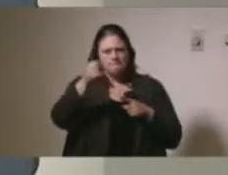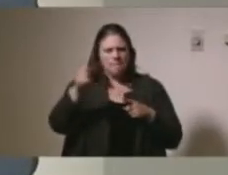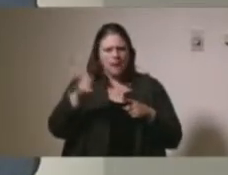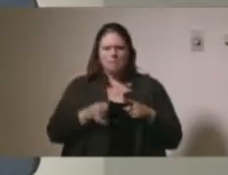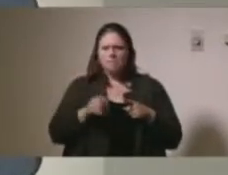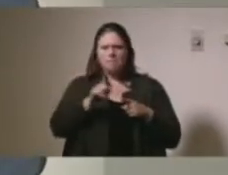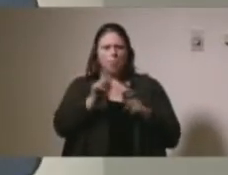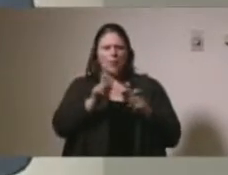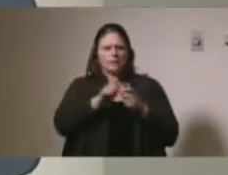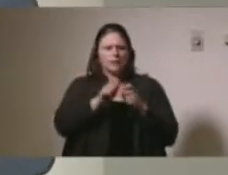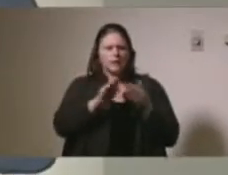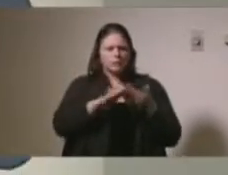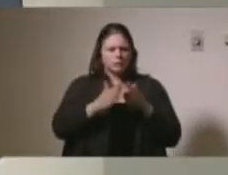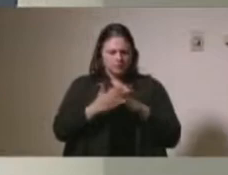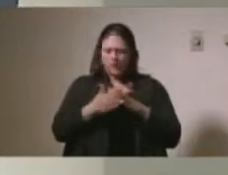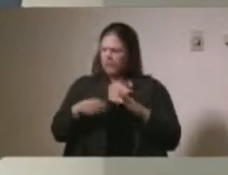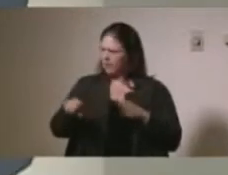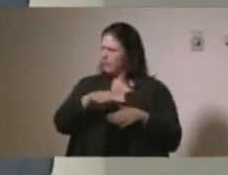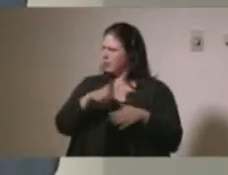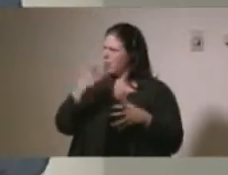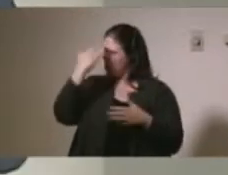consulted.